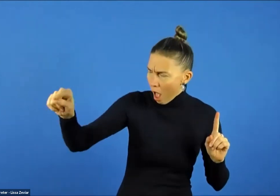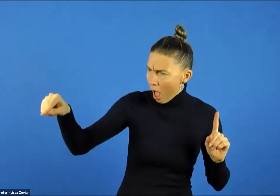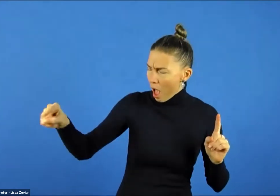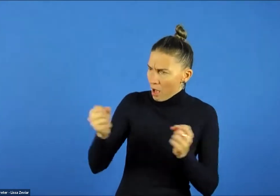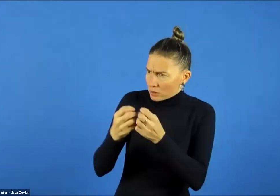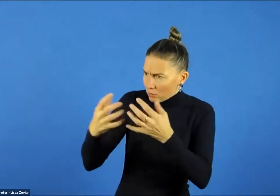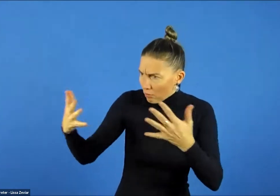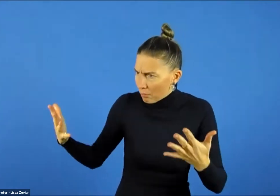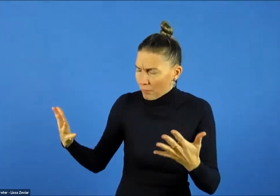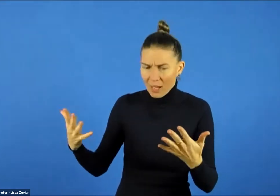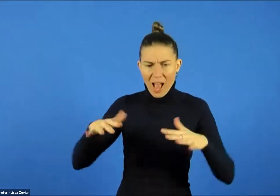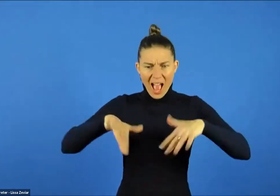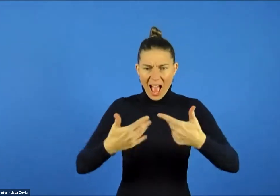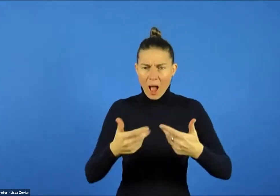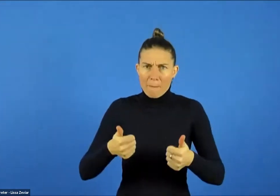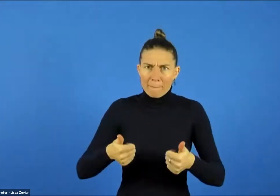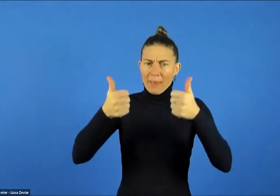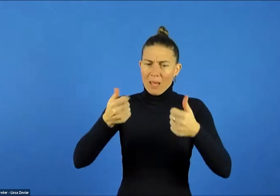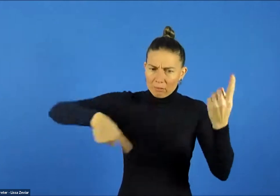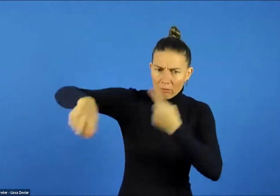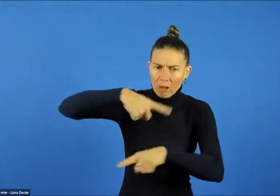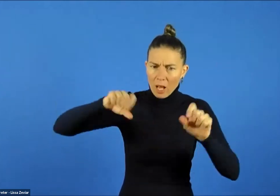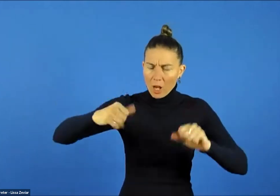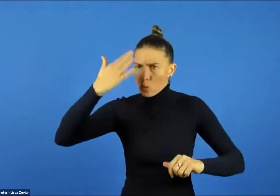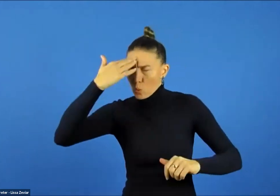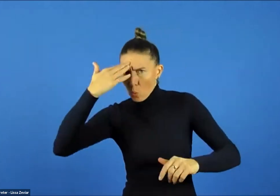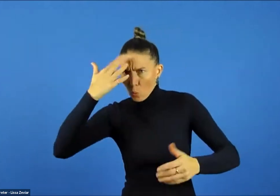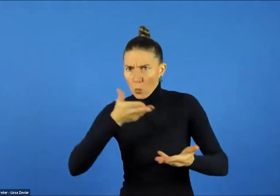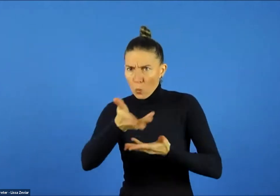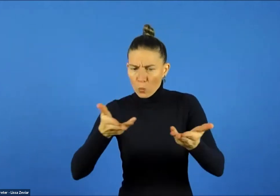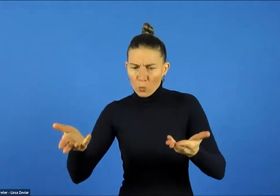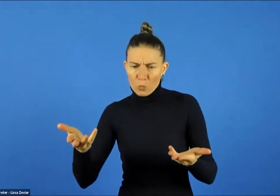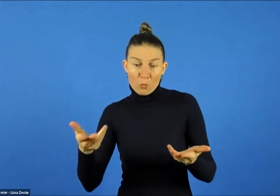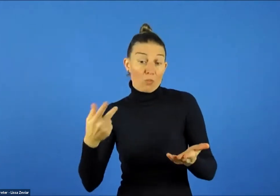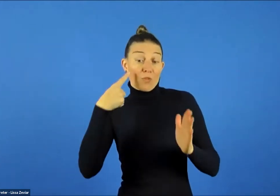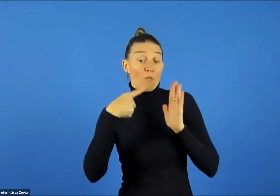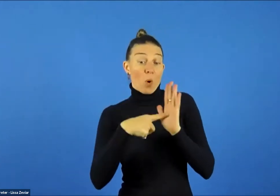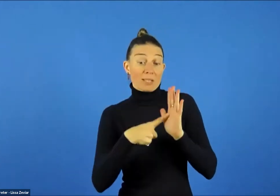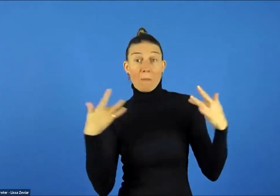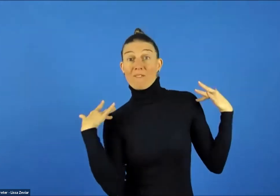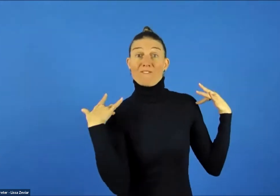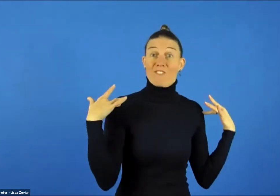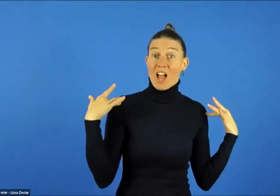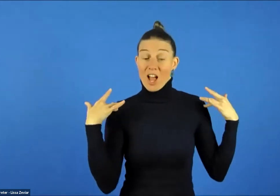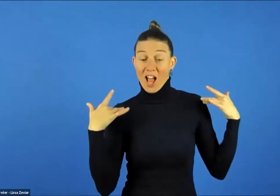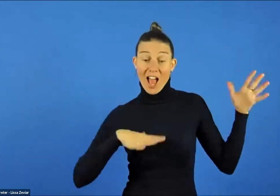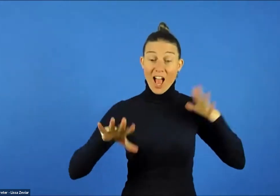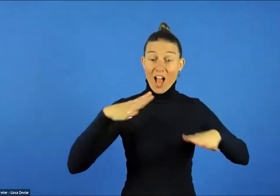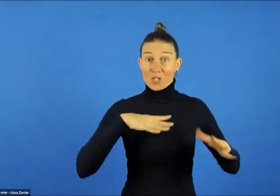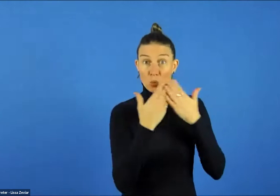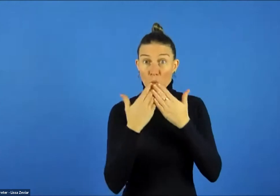use the solutions than today they'll be presented. And for sure there are fashion schools in your countries that can use my solution.